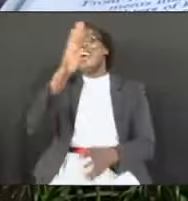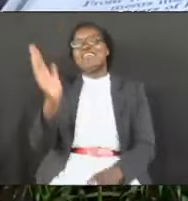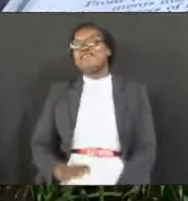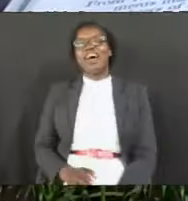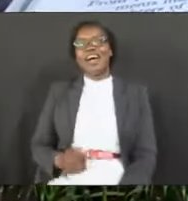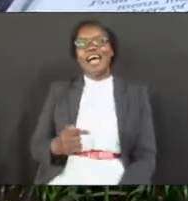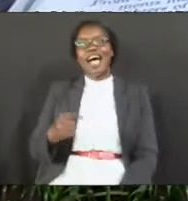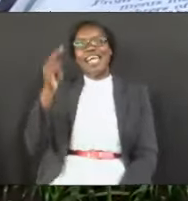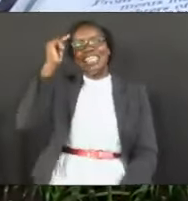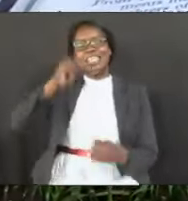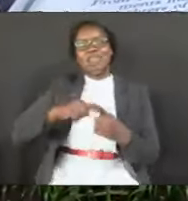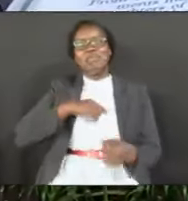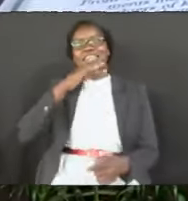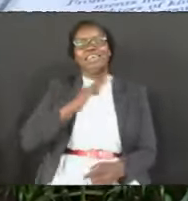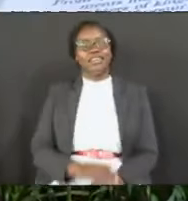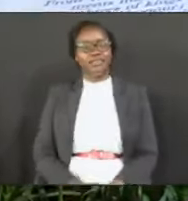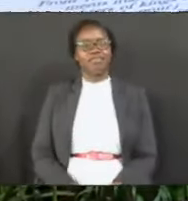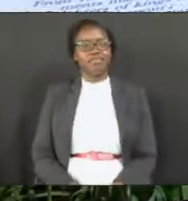body.